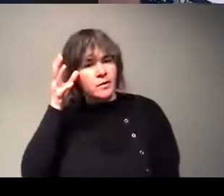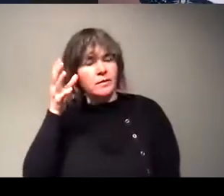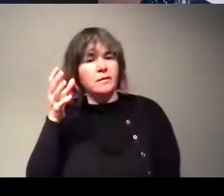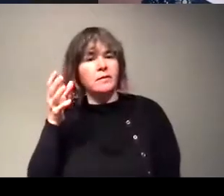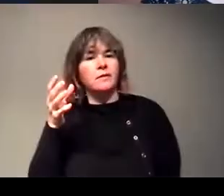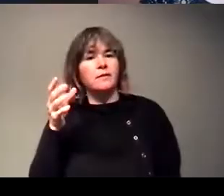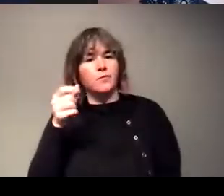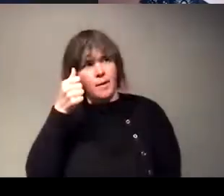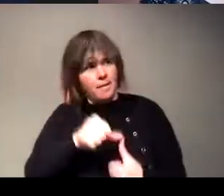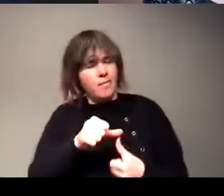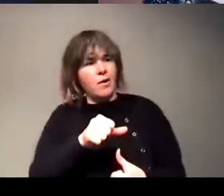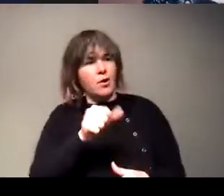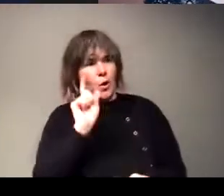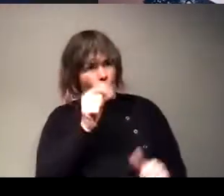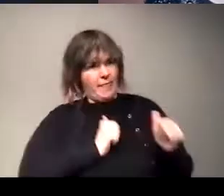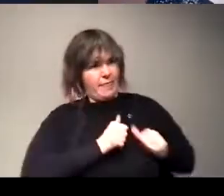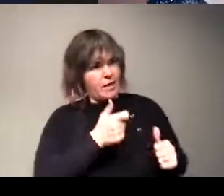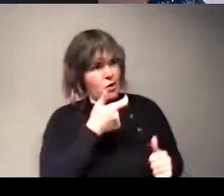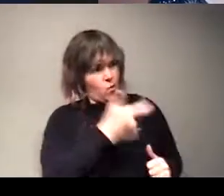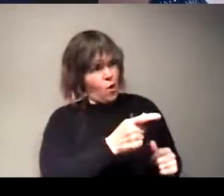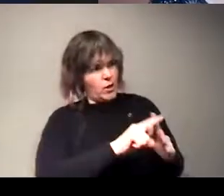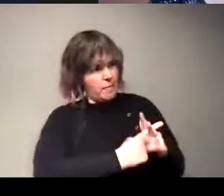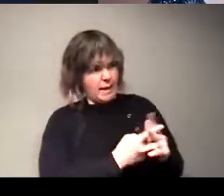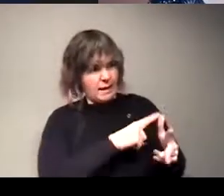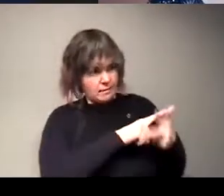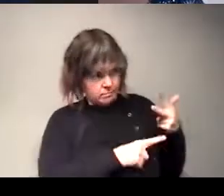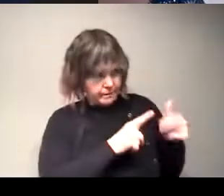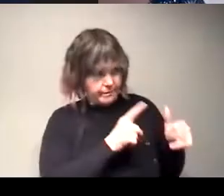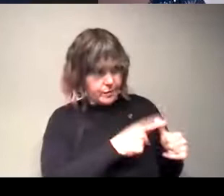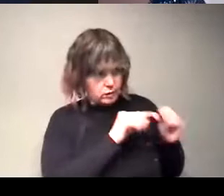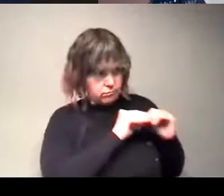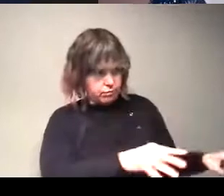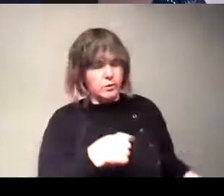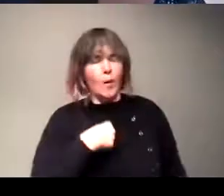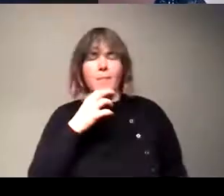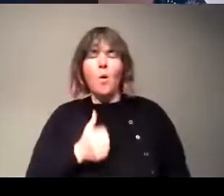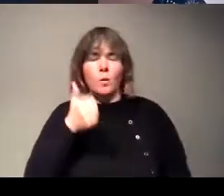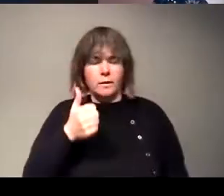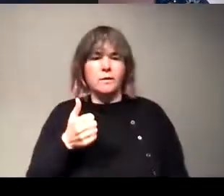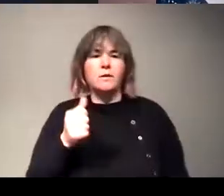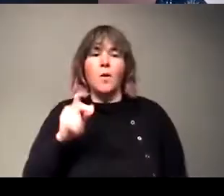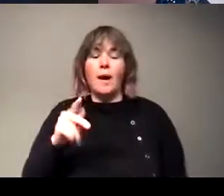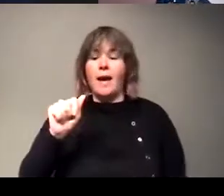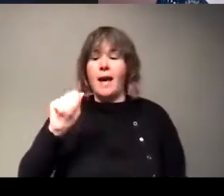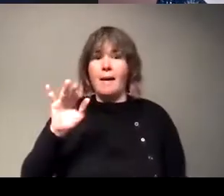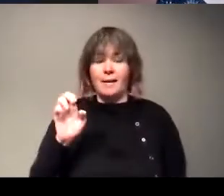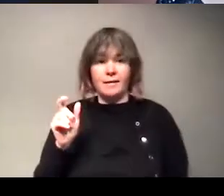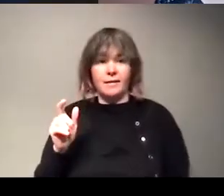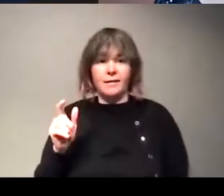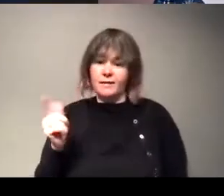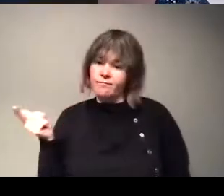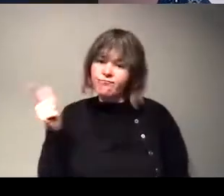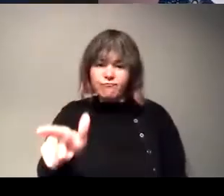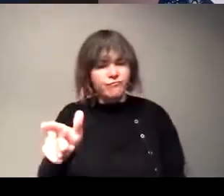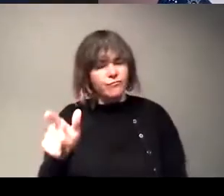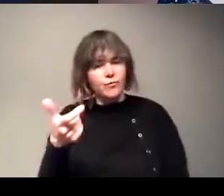going to see the movies in the theaters when the original trilogy when they first came out. And so I'm the oldest, so they were like, "Okay, Abby, it's your like you get to watch this